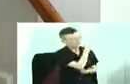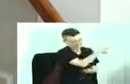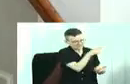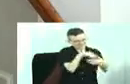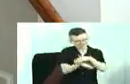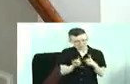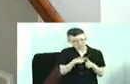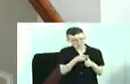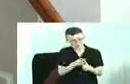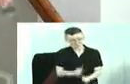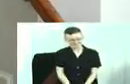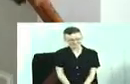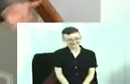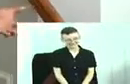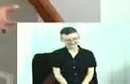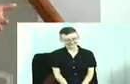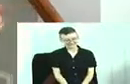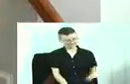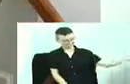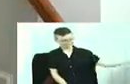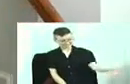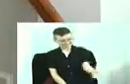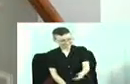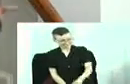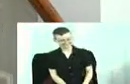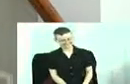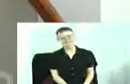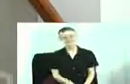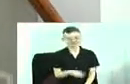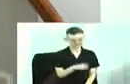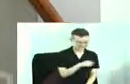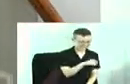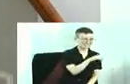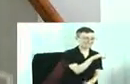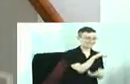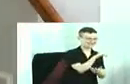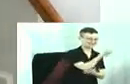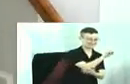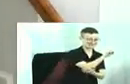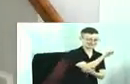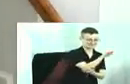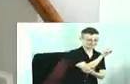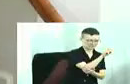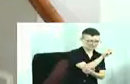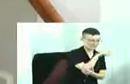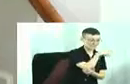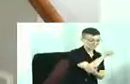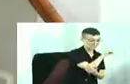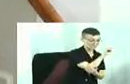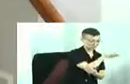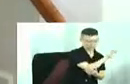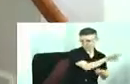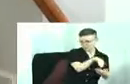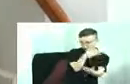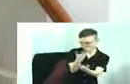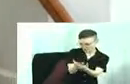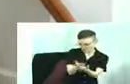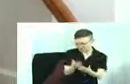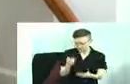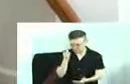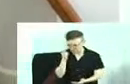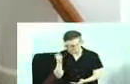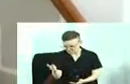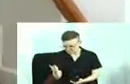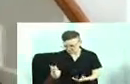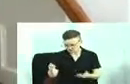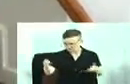him. And so Simon Peter arrives, and he heads in, and what they find is this empty tomb with some linen all